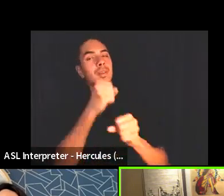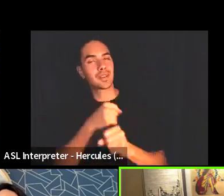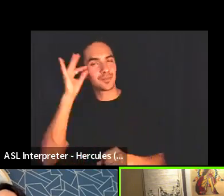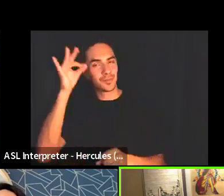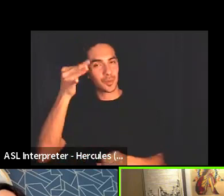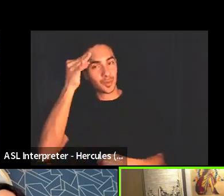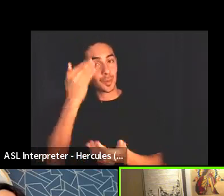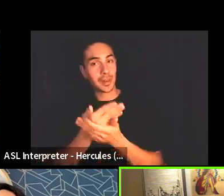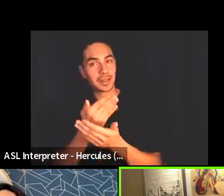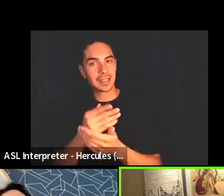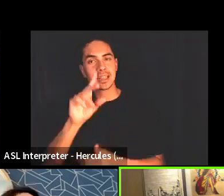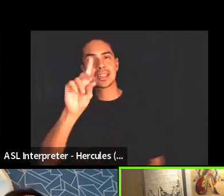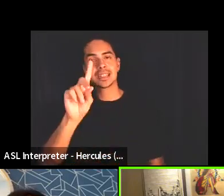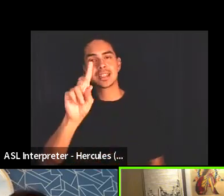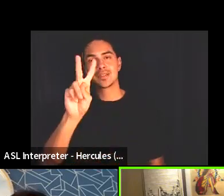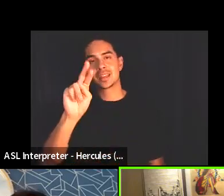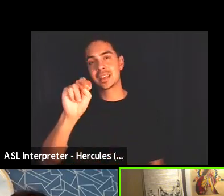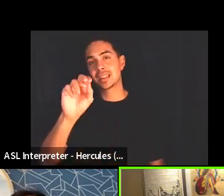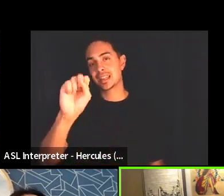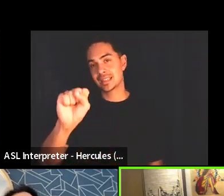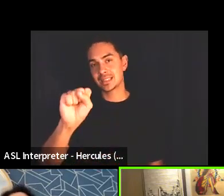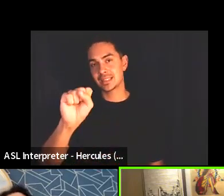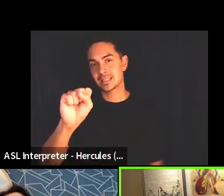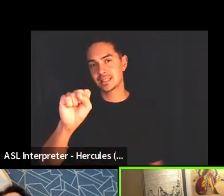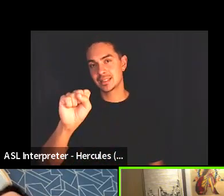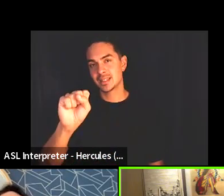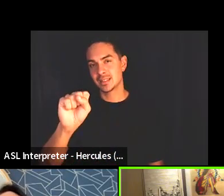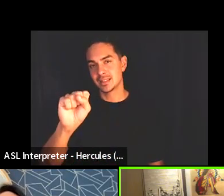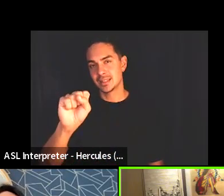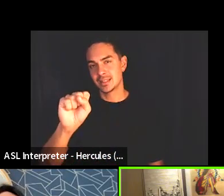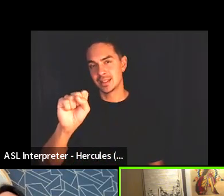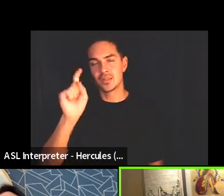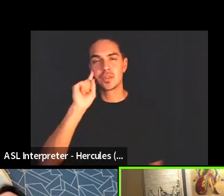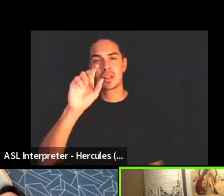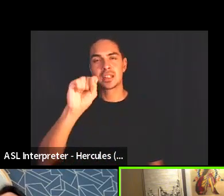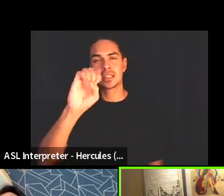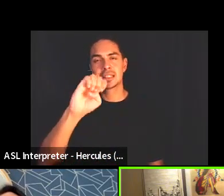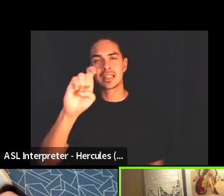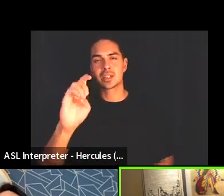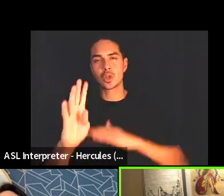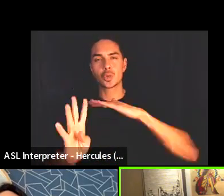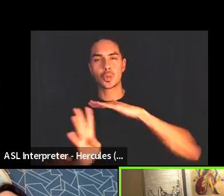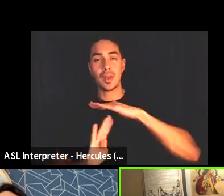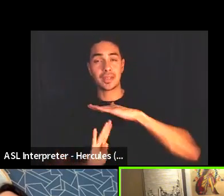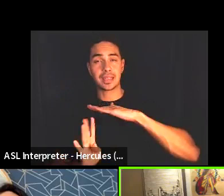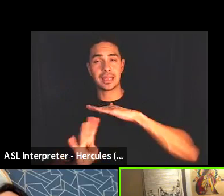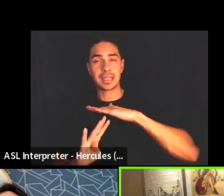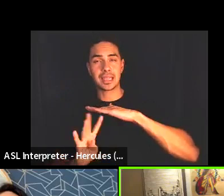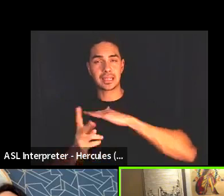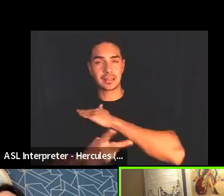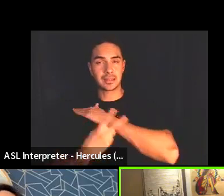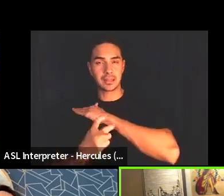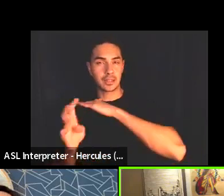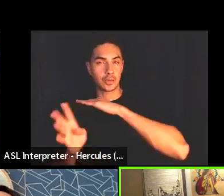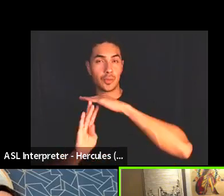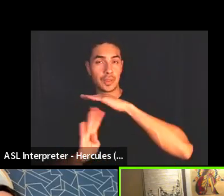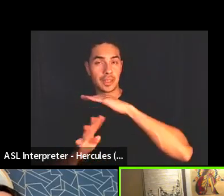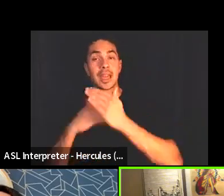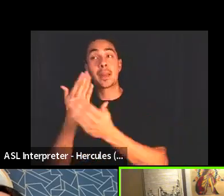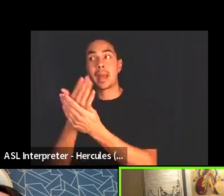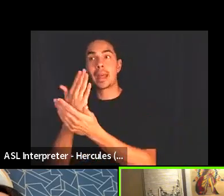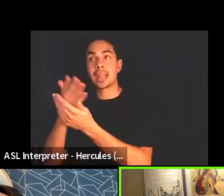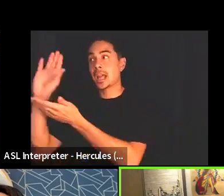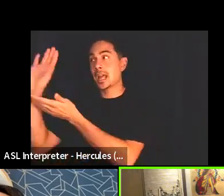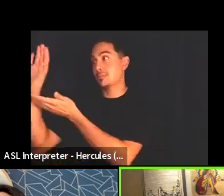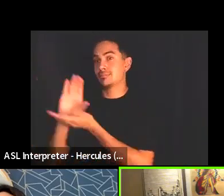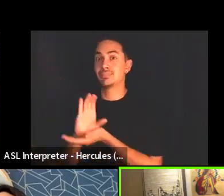for DV and SA services and sex trafficking. But when you're state recognized, the funding doesn't trickle down. So I do want